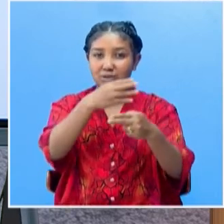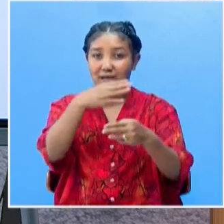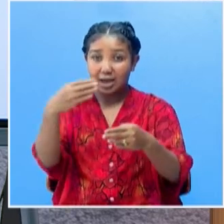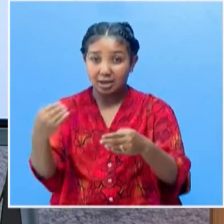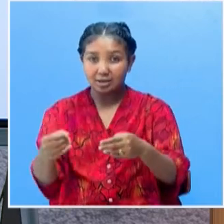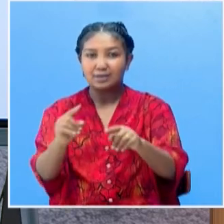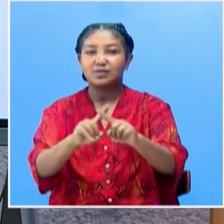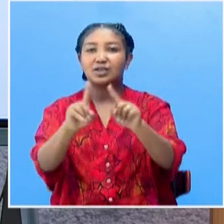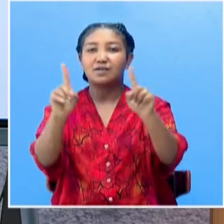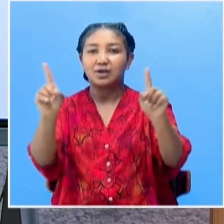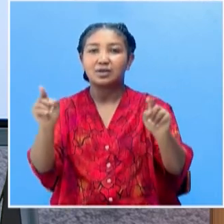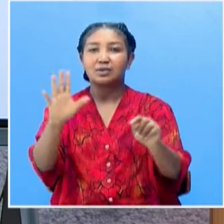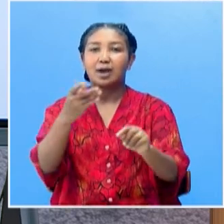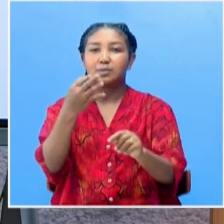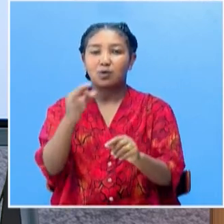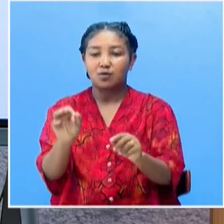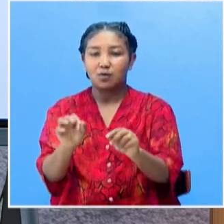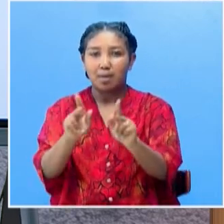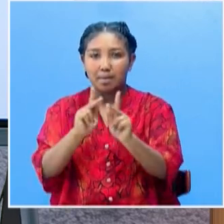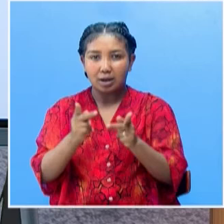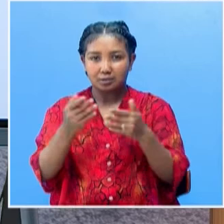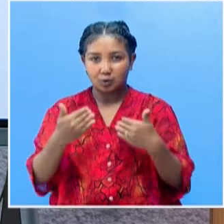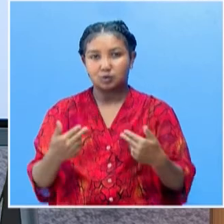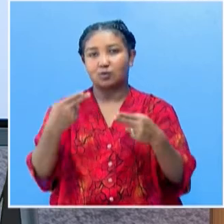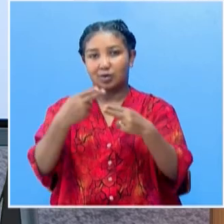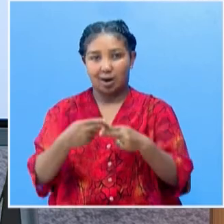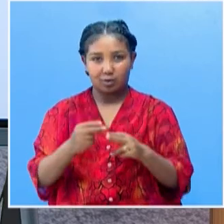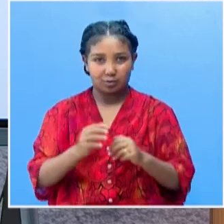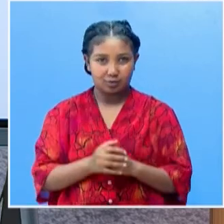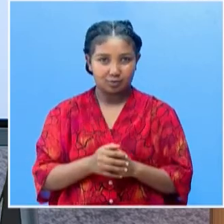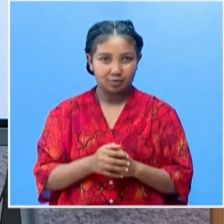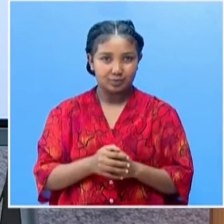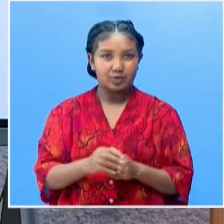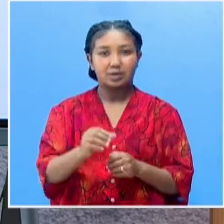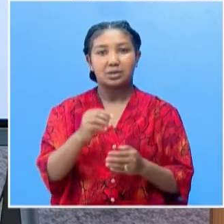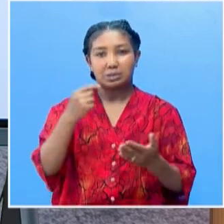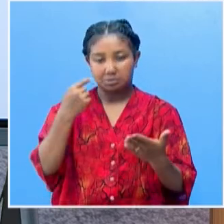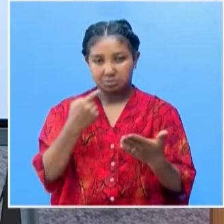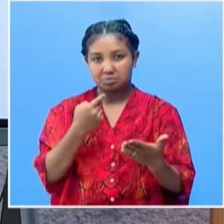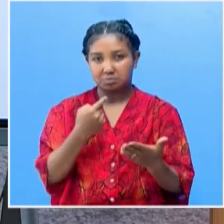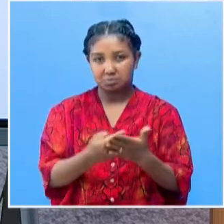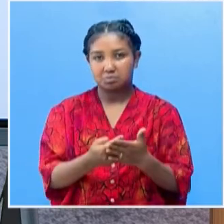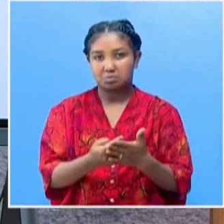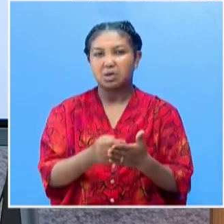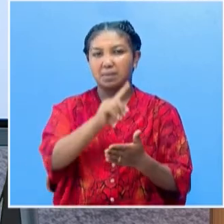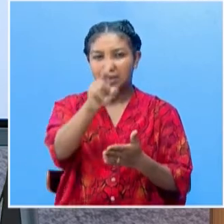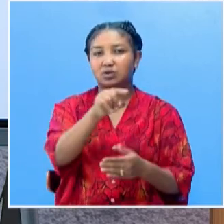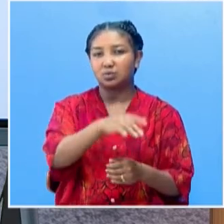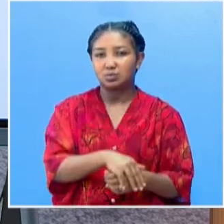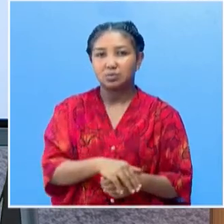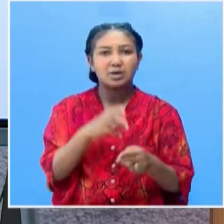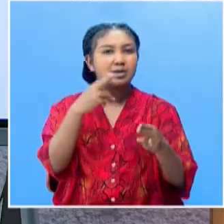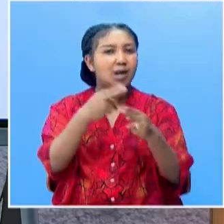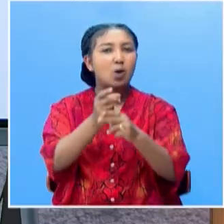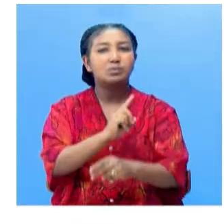and the different types or categories of nouns, okay? That's what we are going to do. But let me ask you, what is